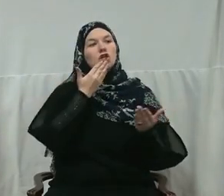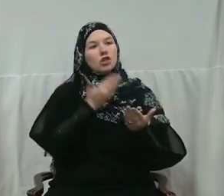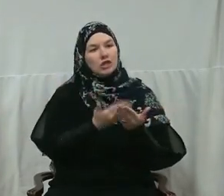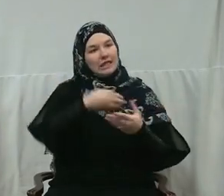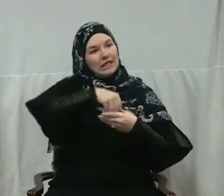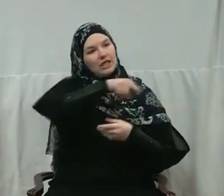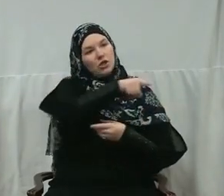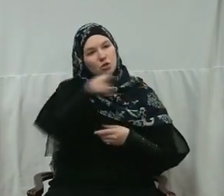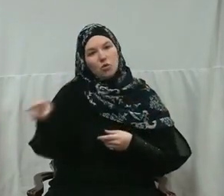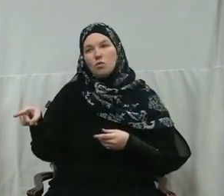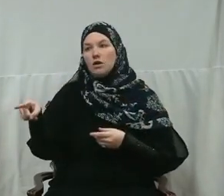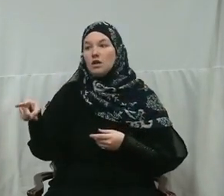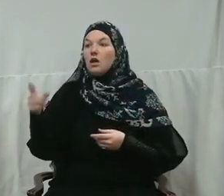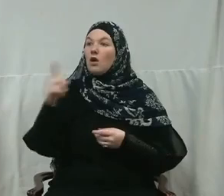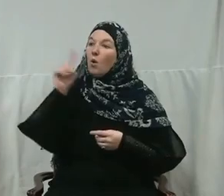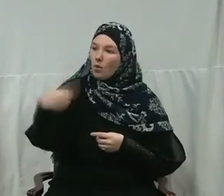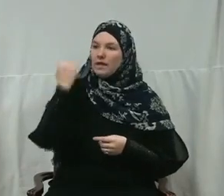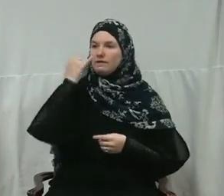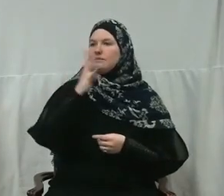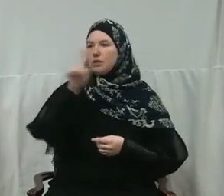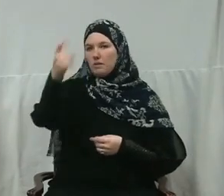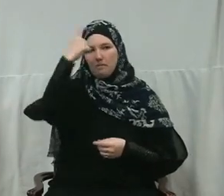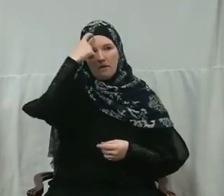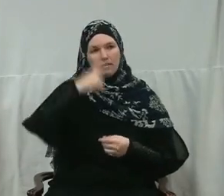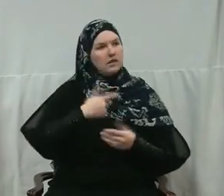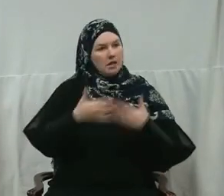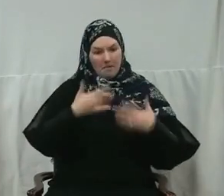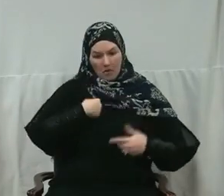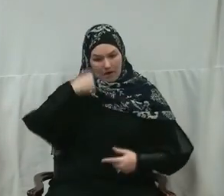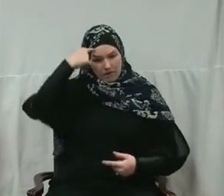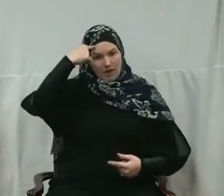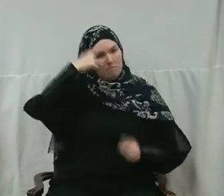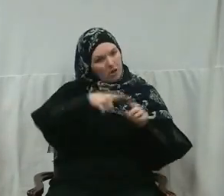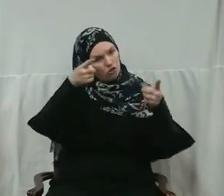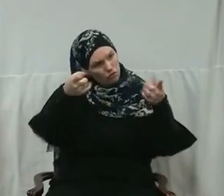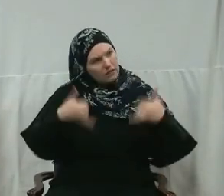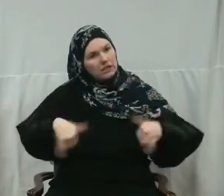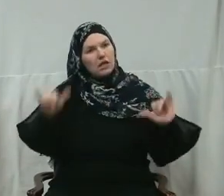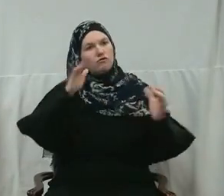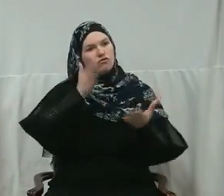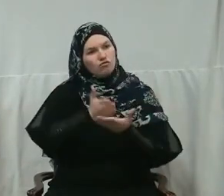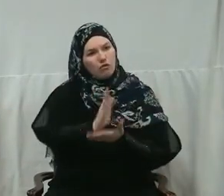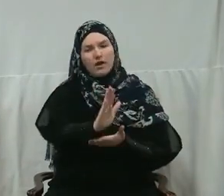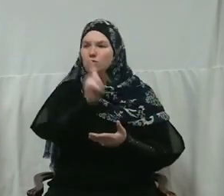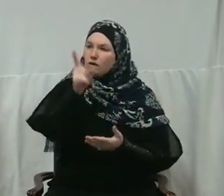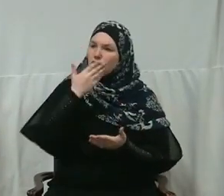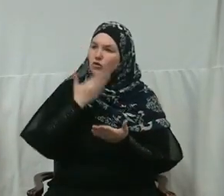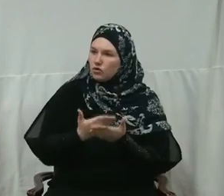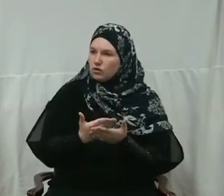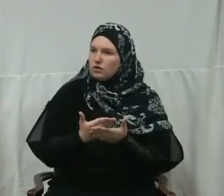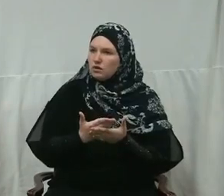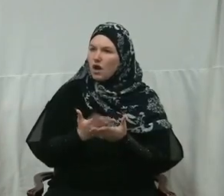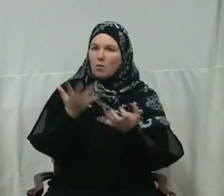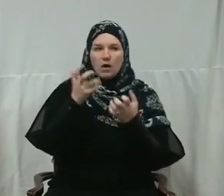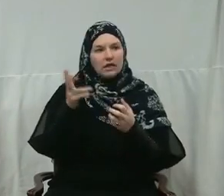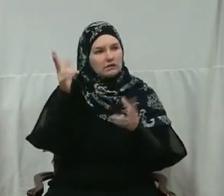your mind to us, even if it is against our wish, and we have no goodness in us if we do not hear you